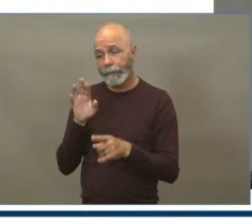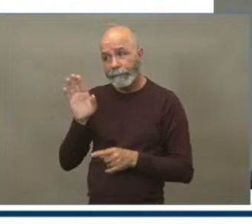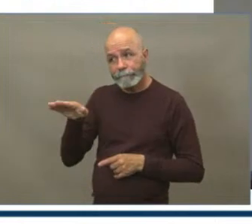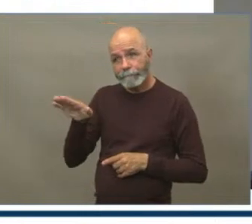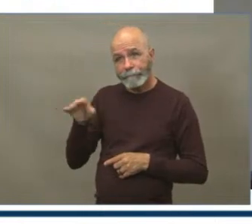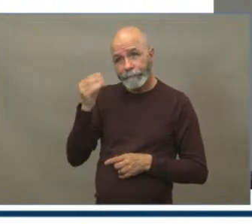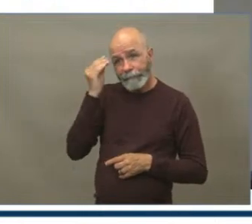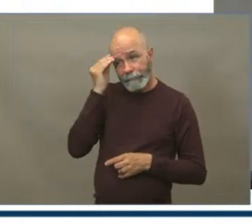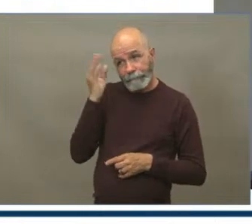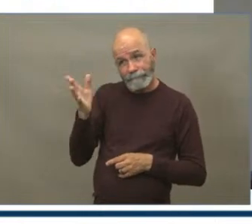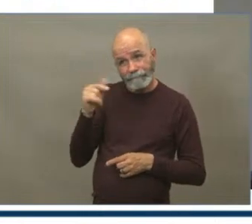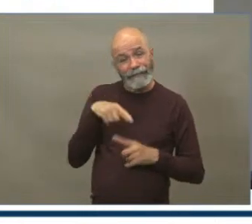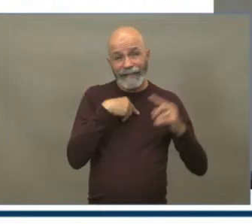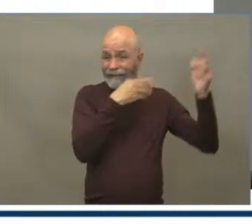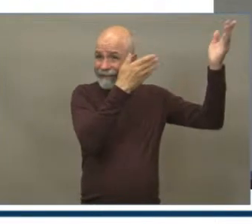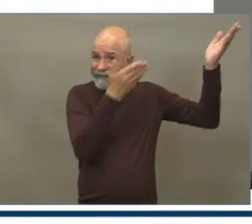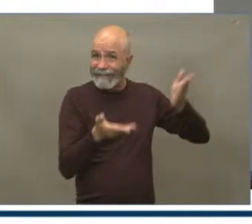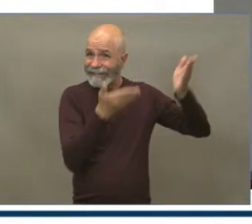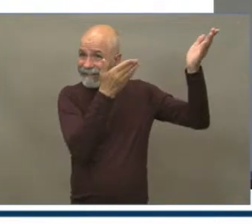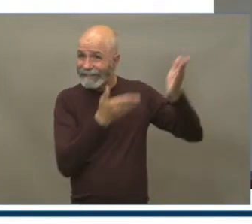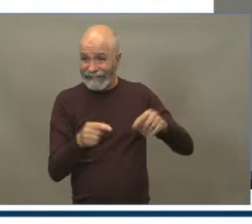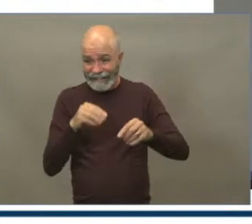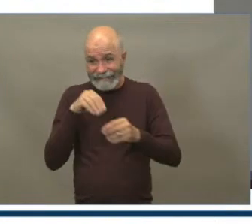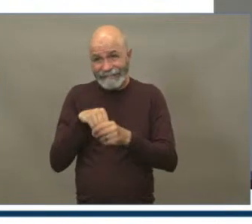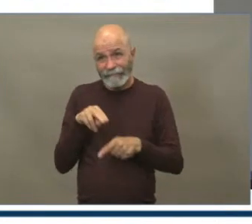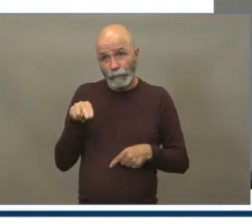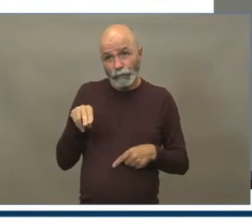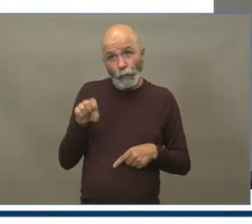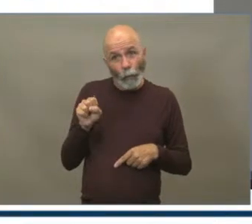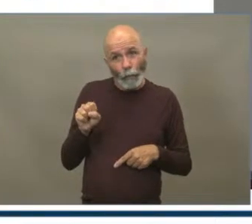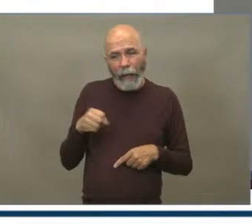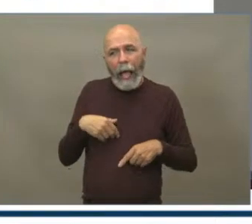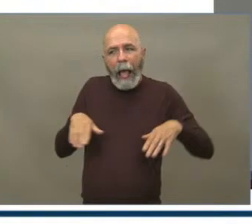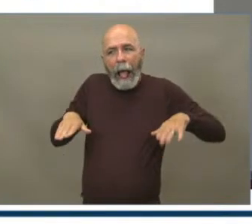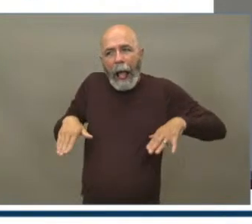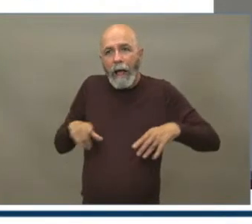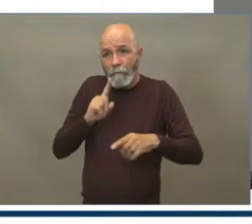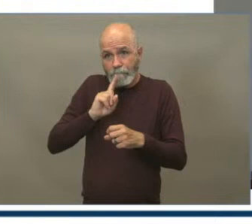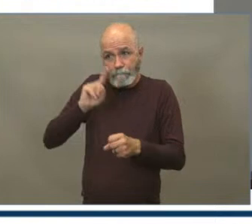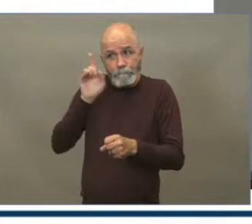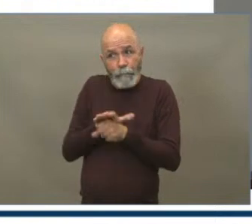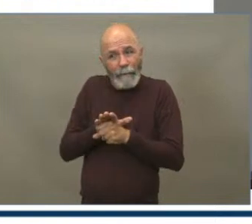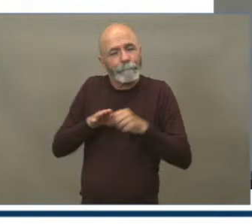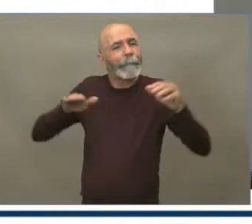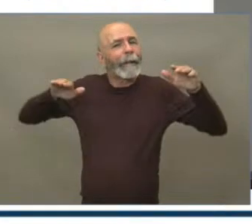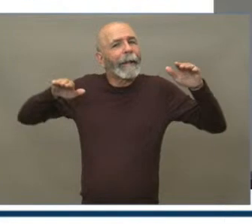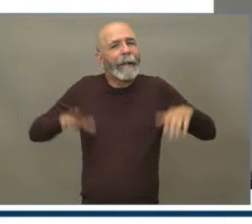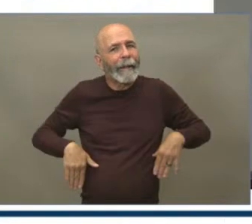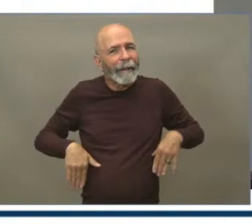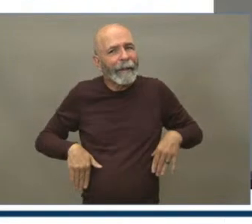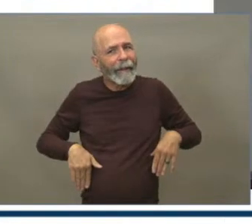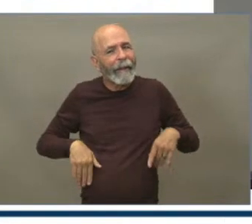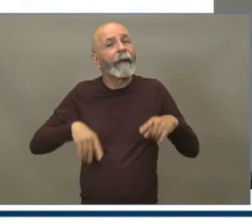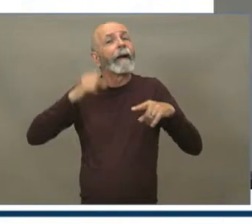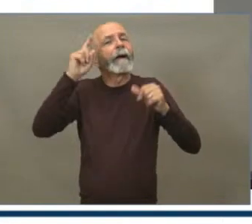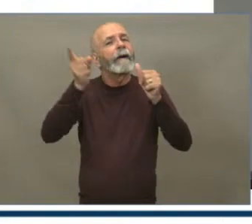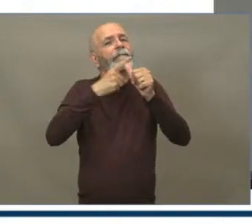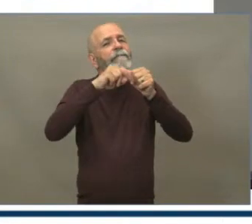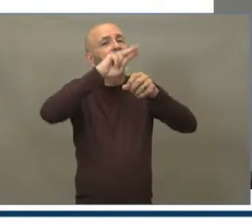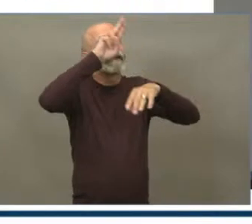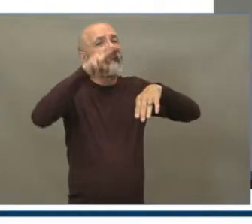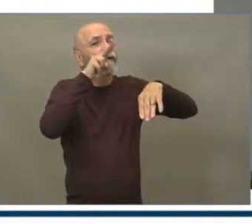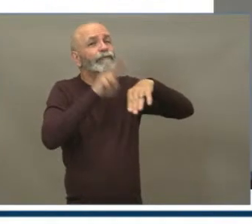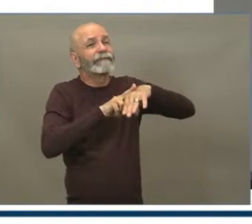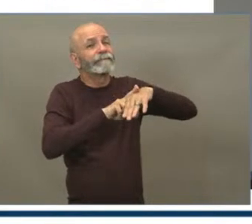confirmed as being delivered for the provinces and territories. Until we get an actual confirmation from the National Operations Center about a